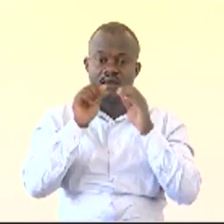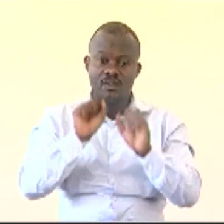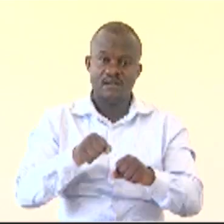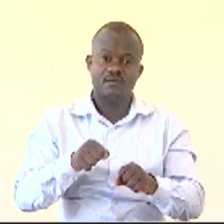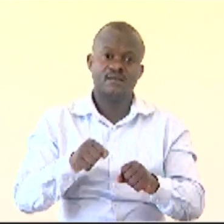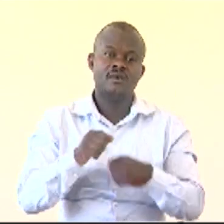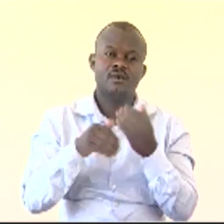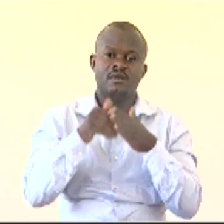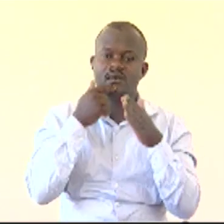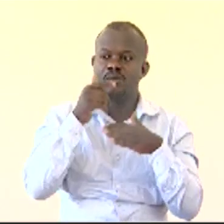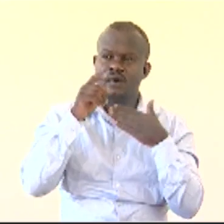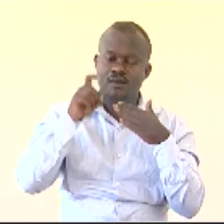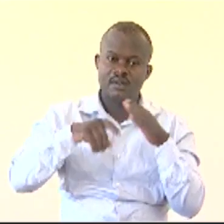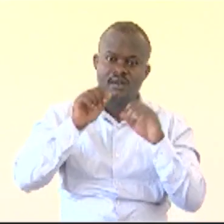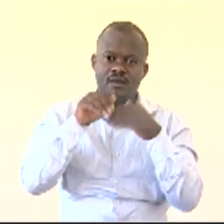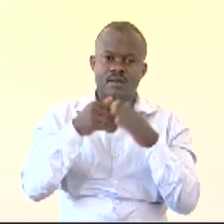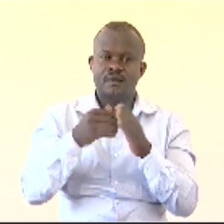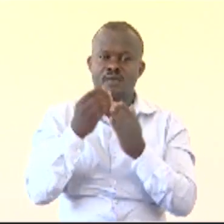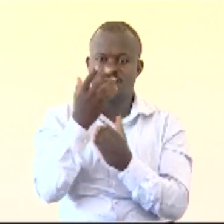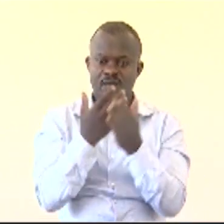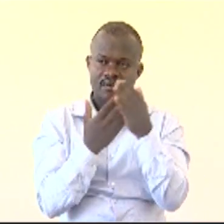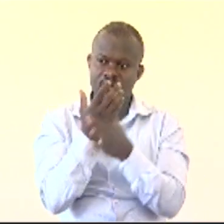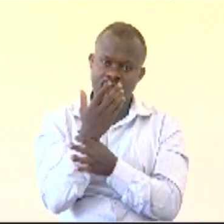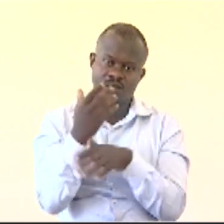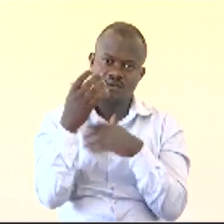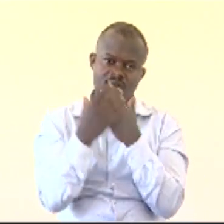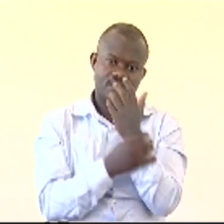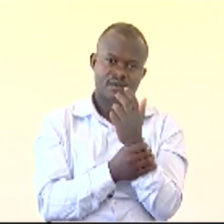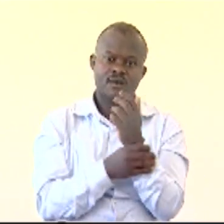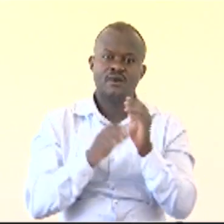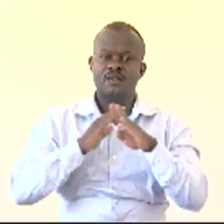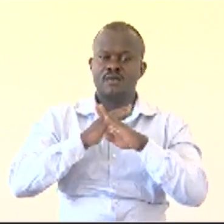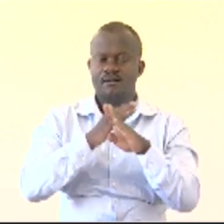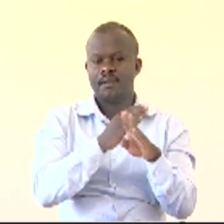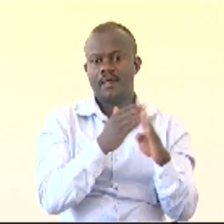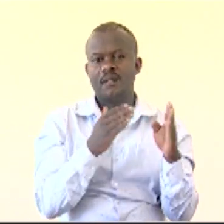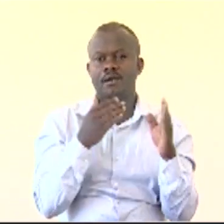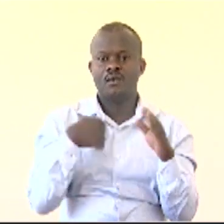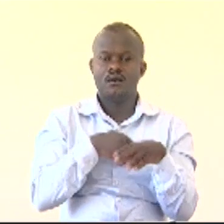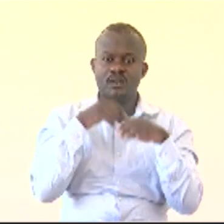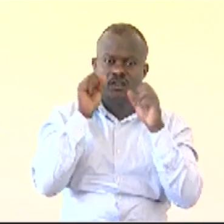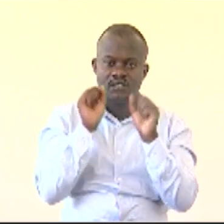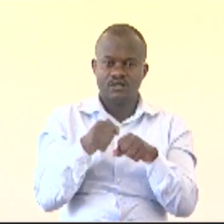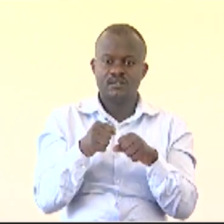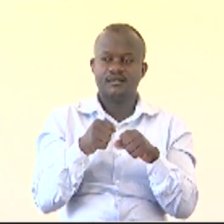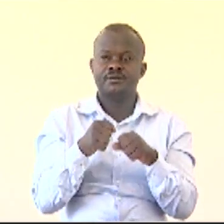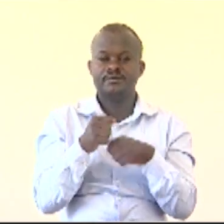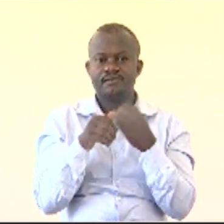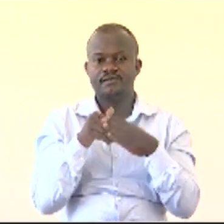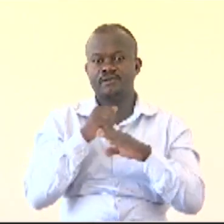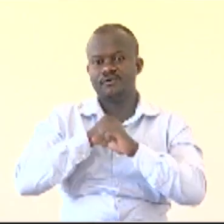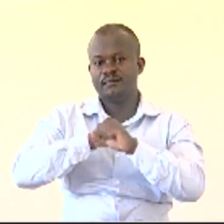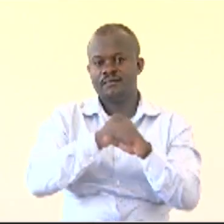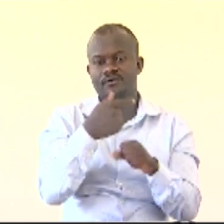you have to be able to wear the gloves, these protected gowns. We should wear protective